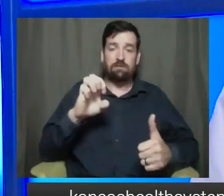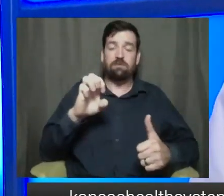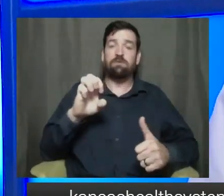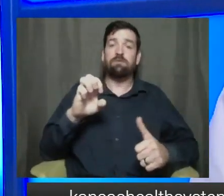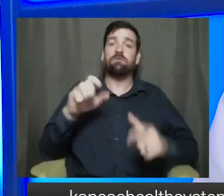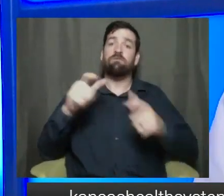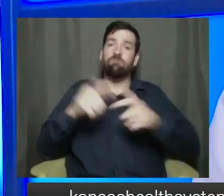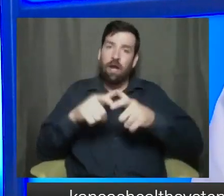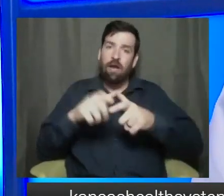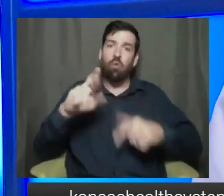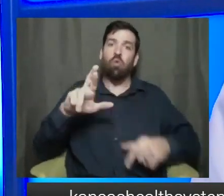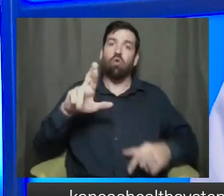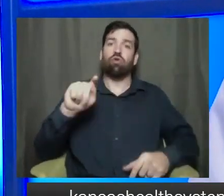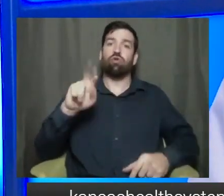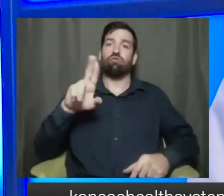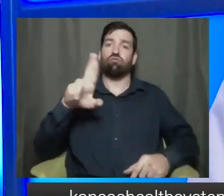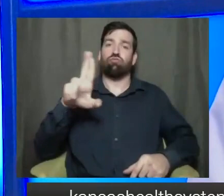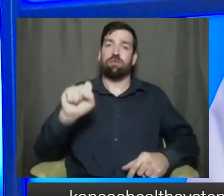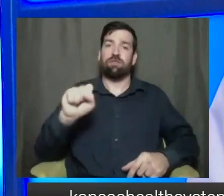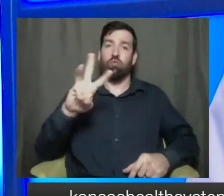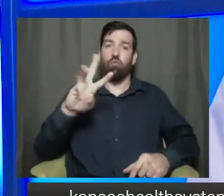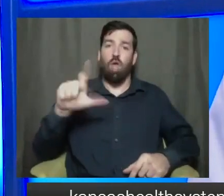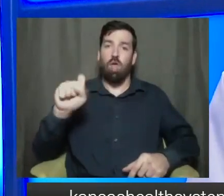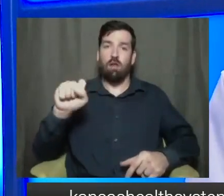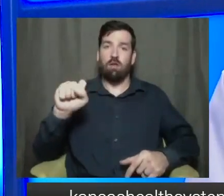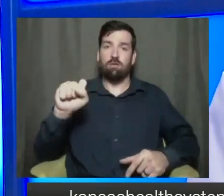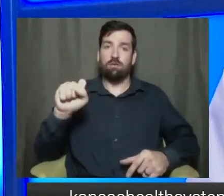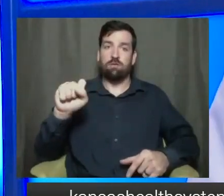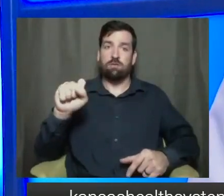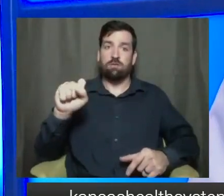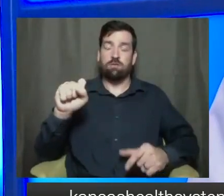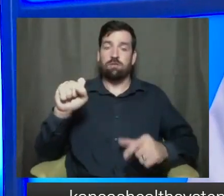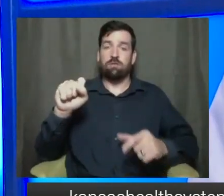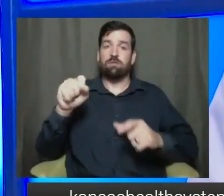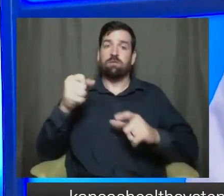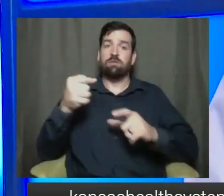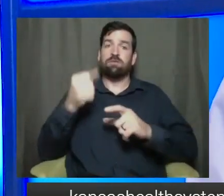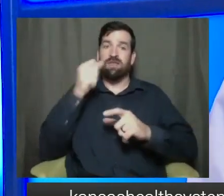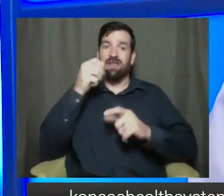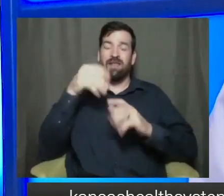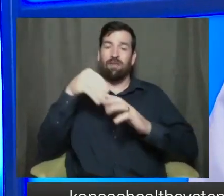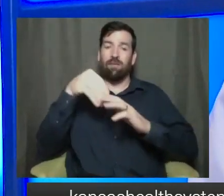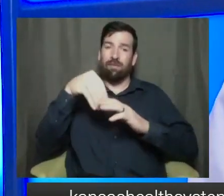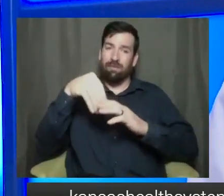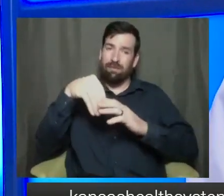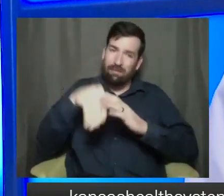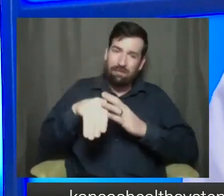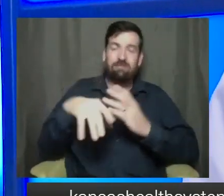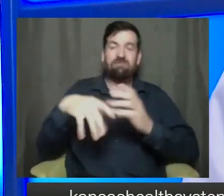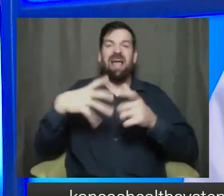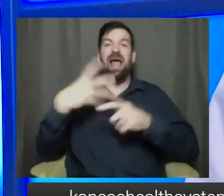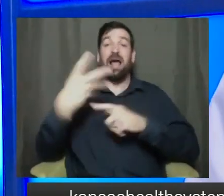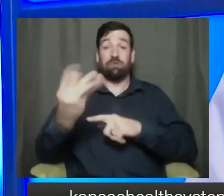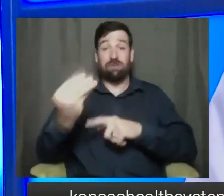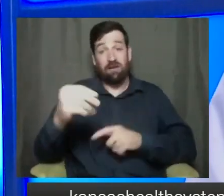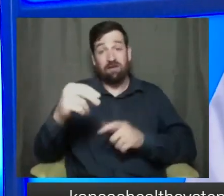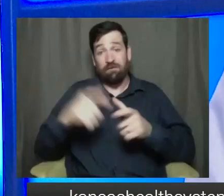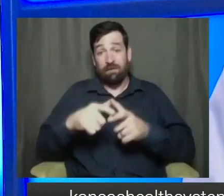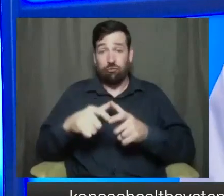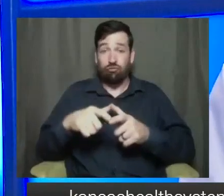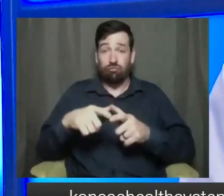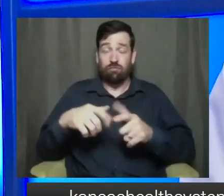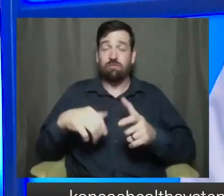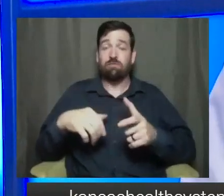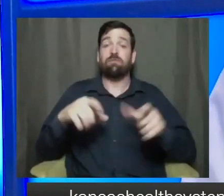uterus descend and in some women actually bulge to or outside of the vaginal opening. It also includes